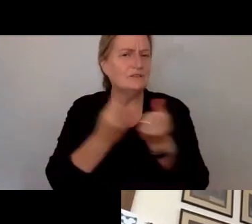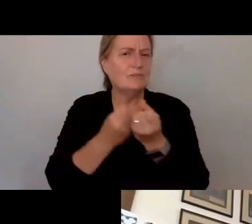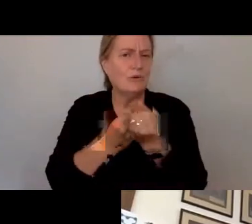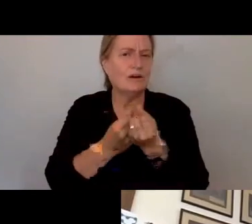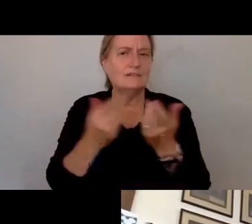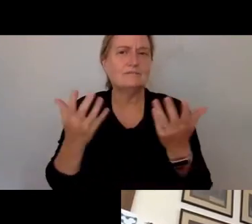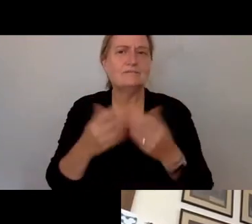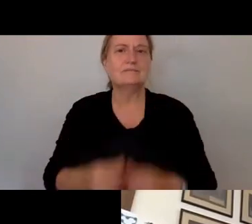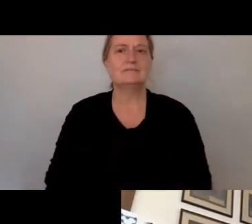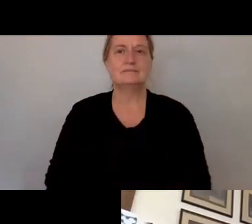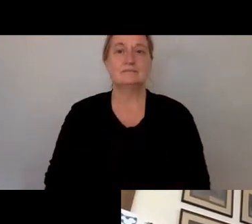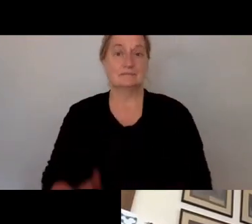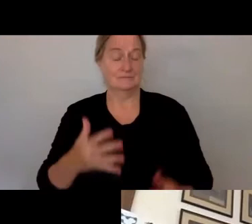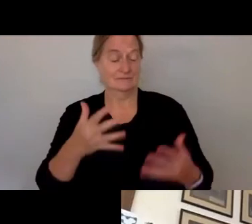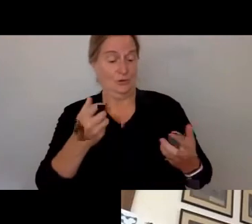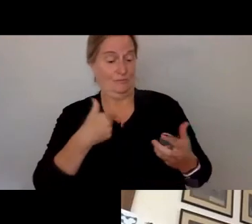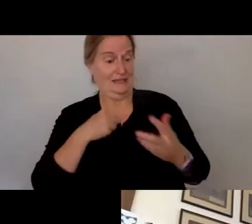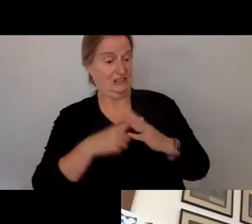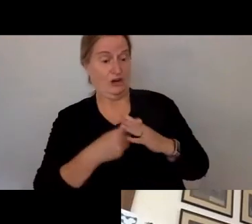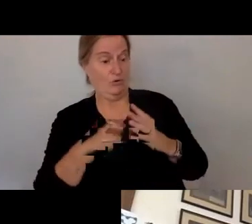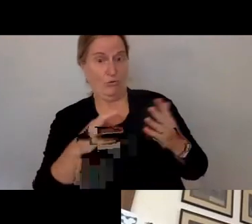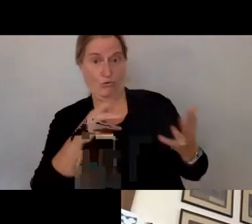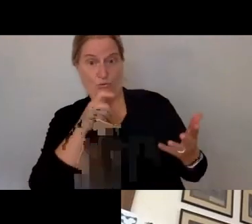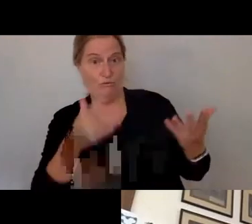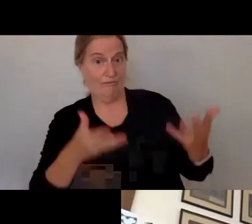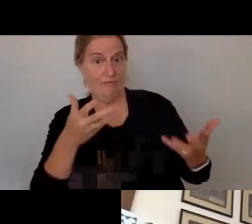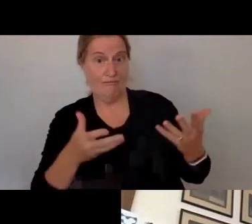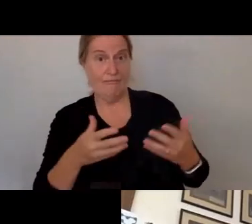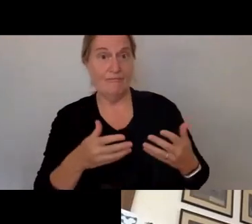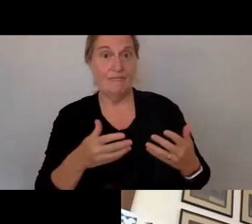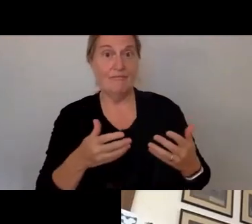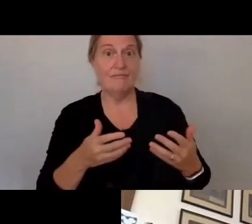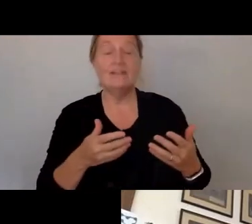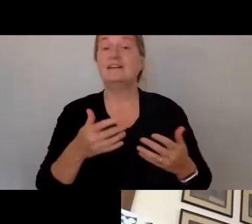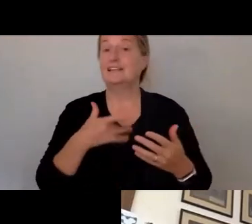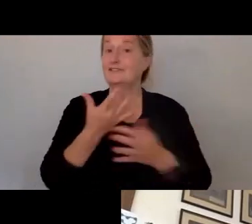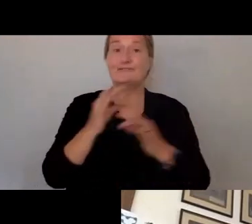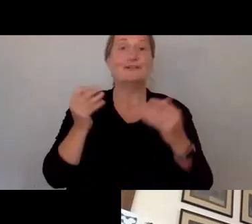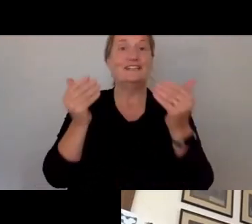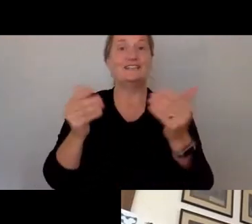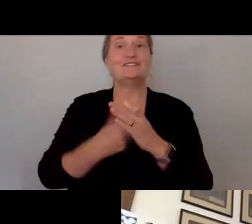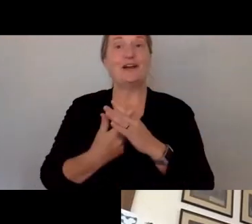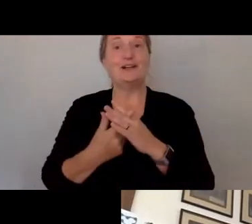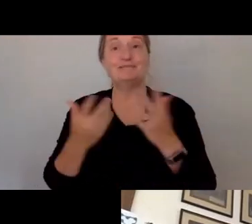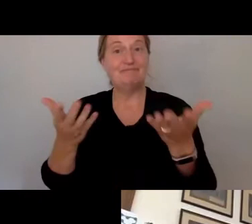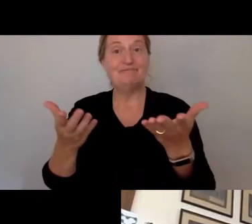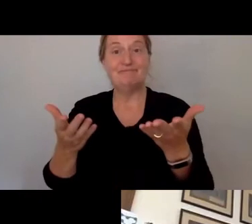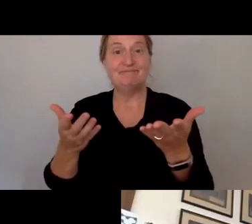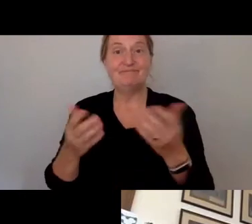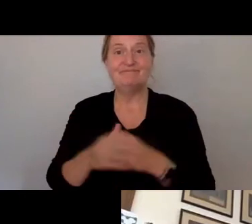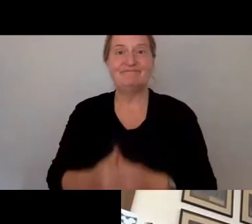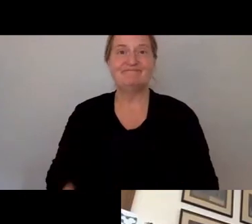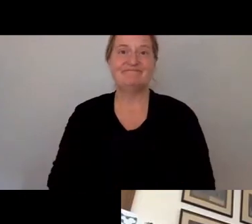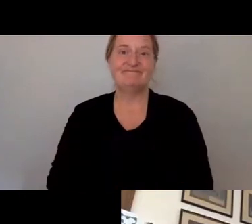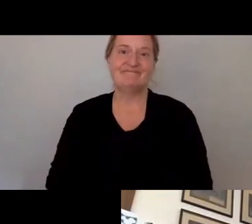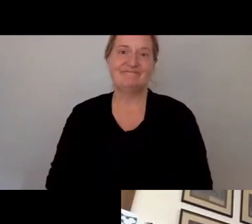You want me to start with that one, or one of my colleagues? Pardon? Feel free to start with whoever's ready. No rush.